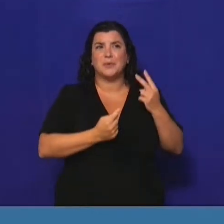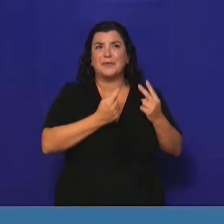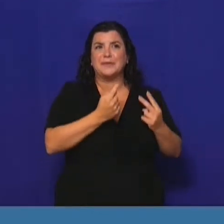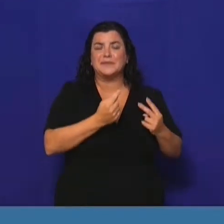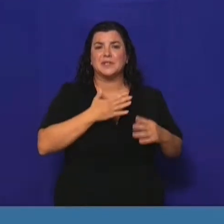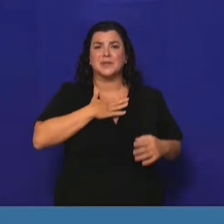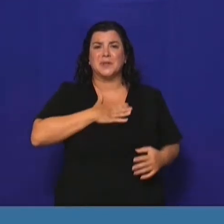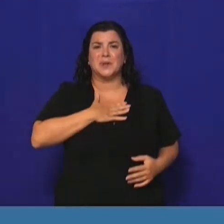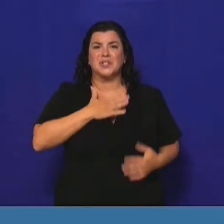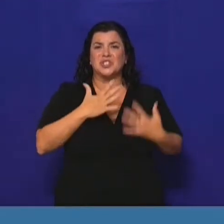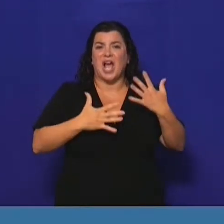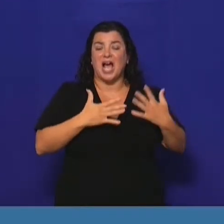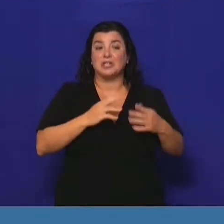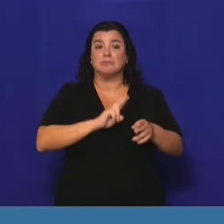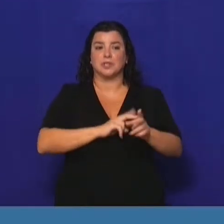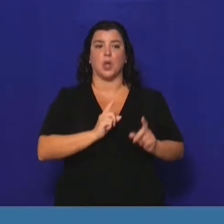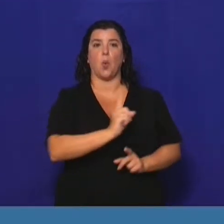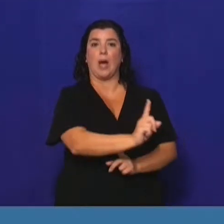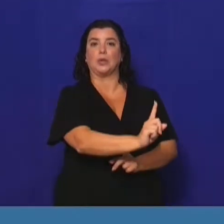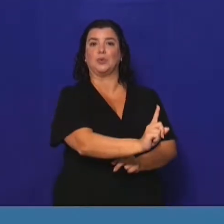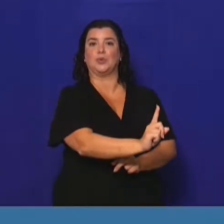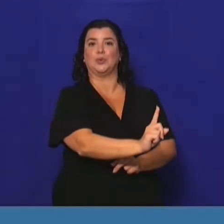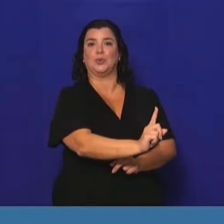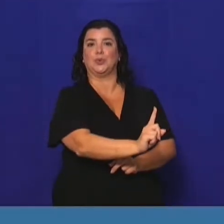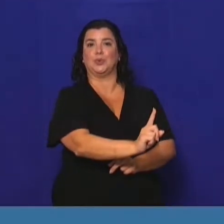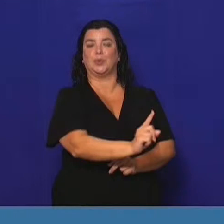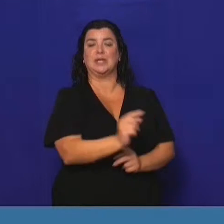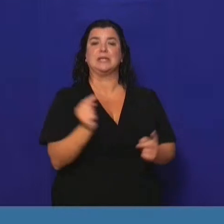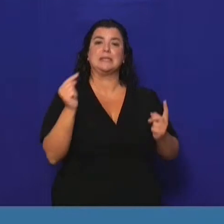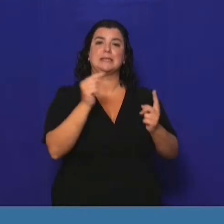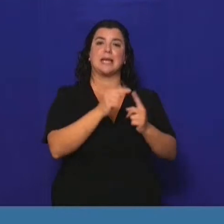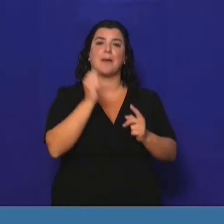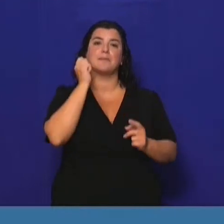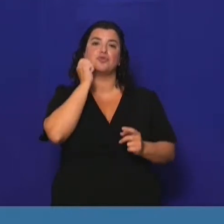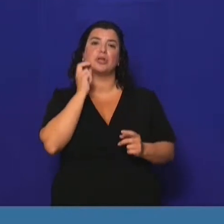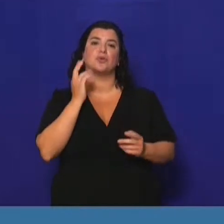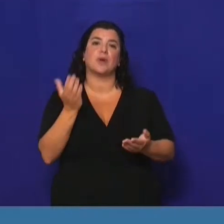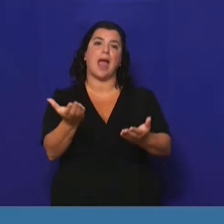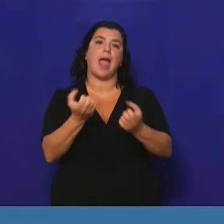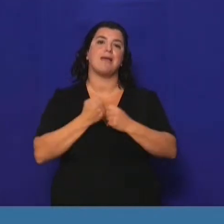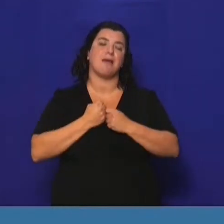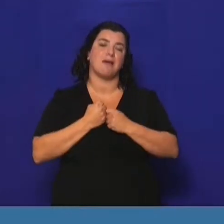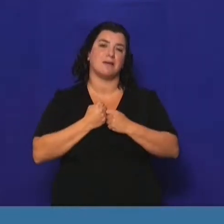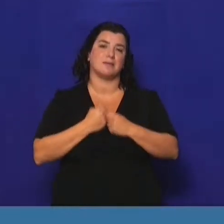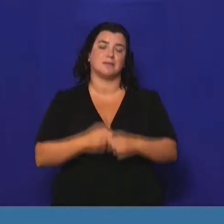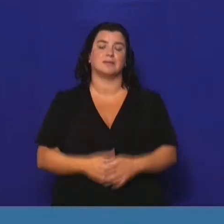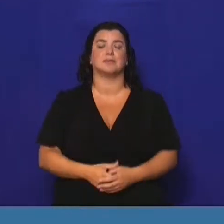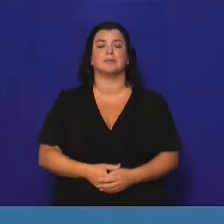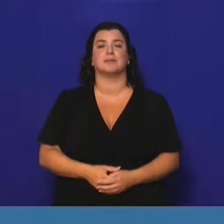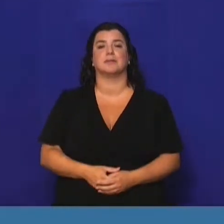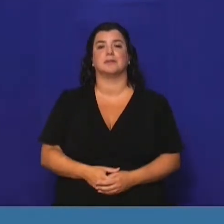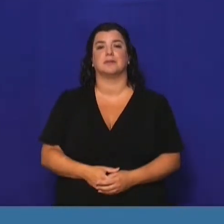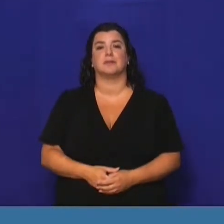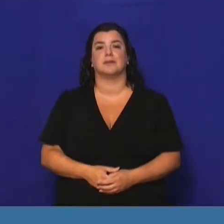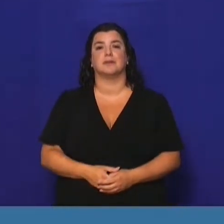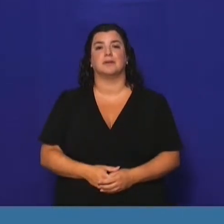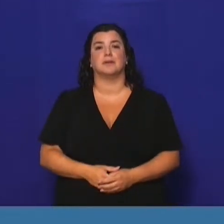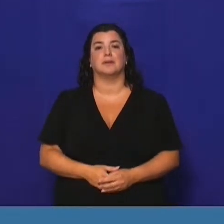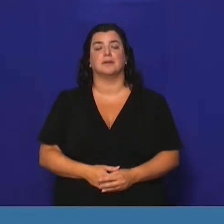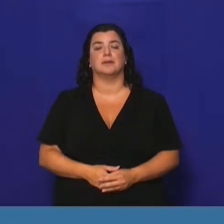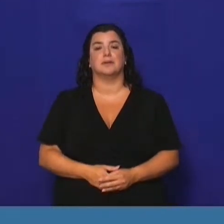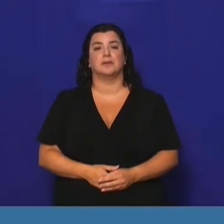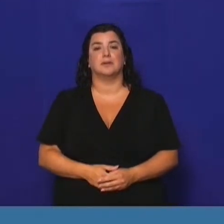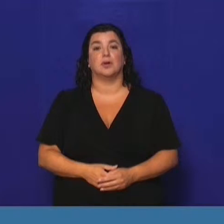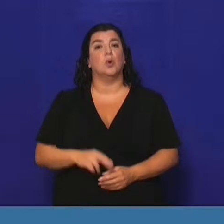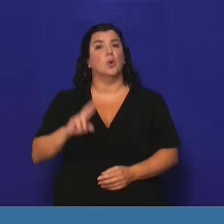tiżola lil dan it-tifel sakemm il-ġenituri jiġu għalih. Ukoll aħna għandna l-pjanit kollha biex kif